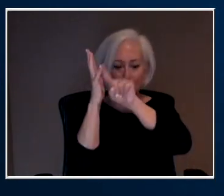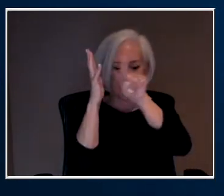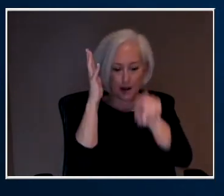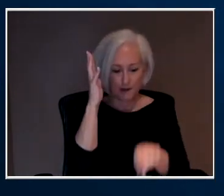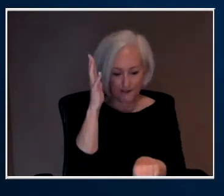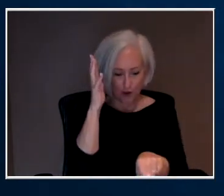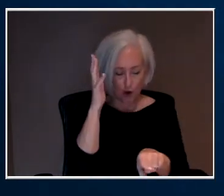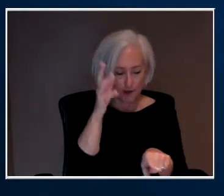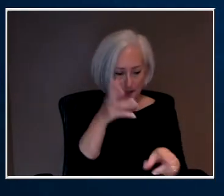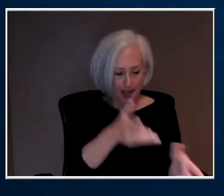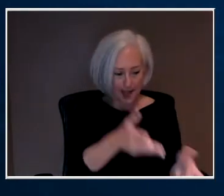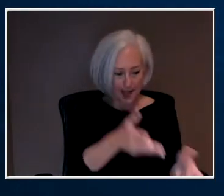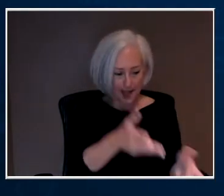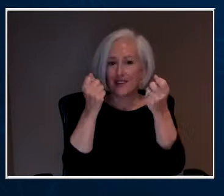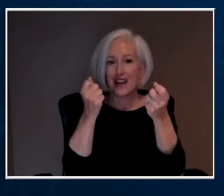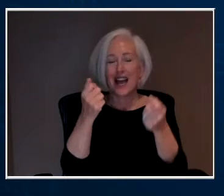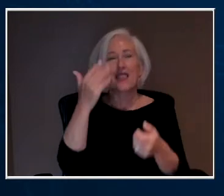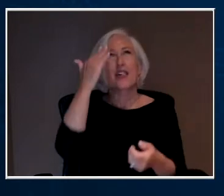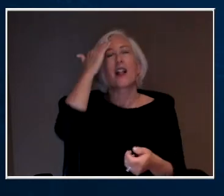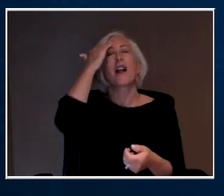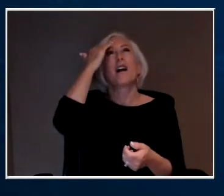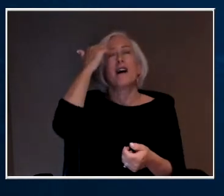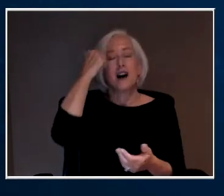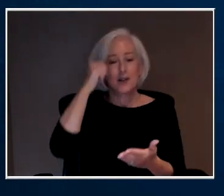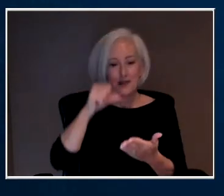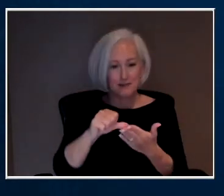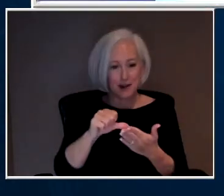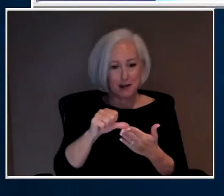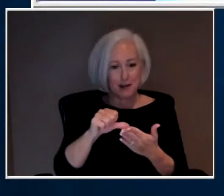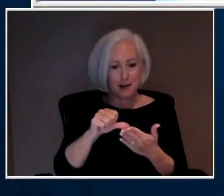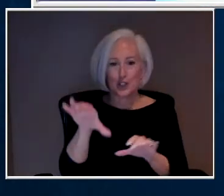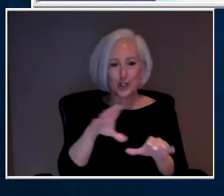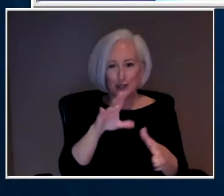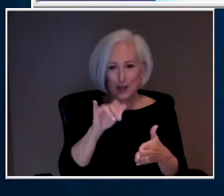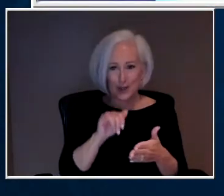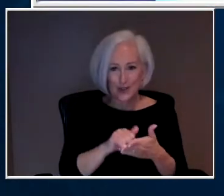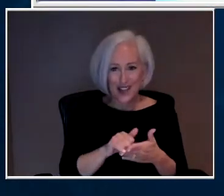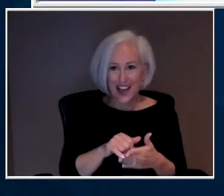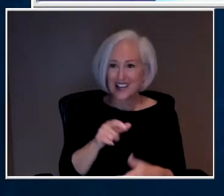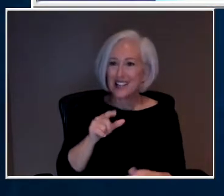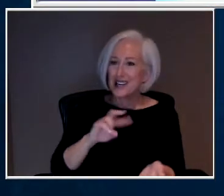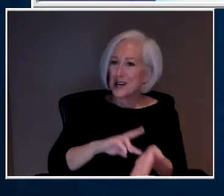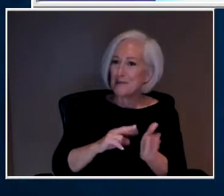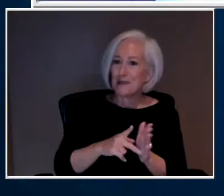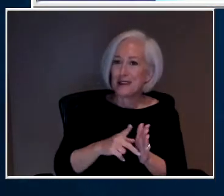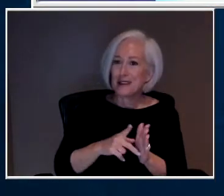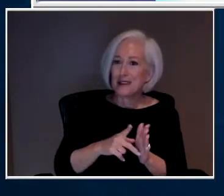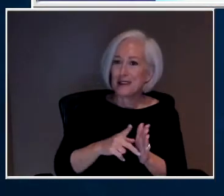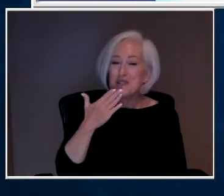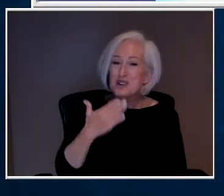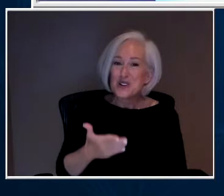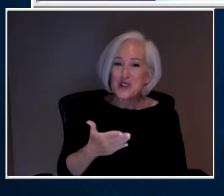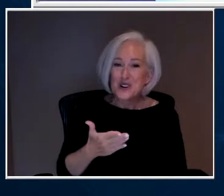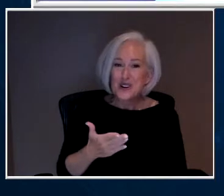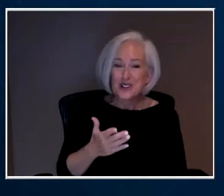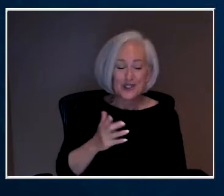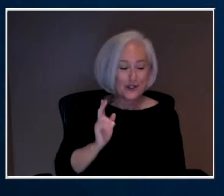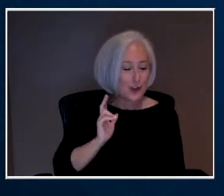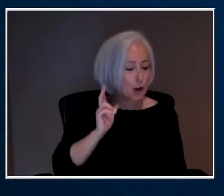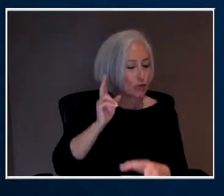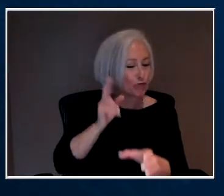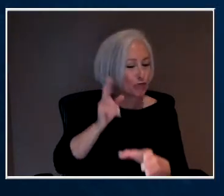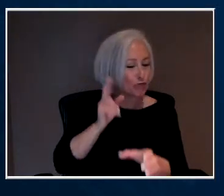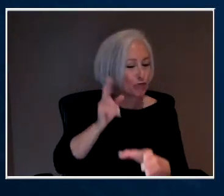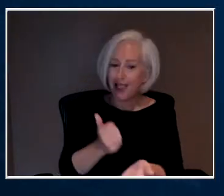that maybe I shouldn't do that. But you feel so good, you jump right in and start doing it. And that's